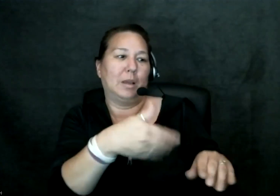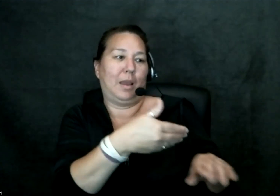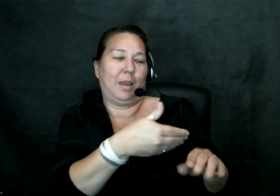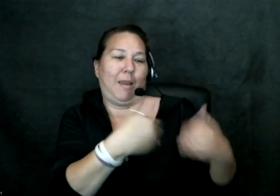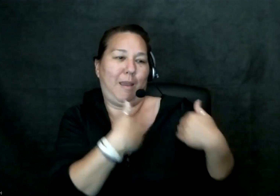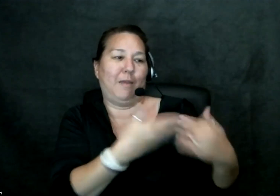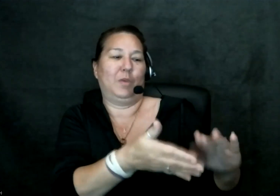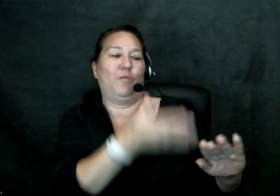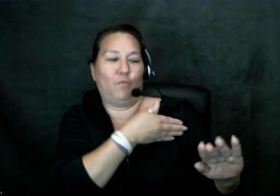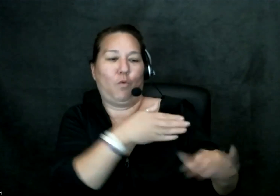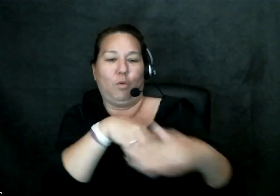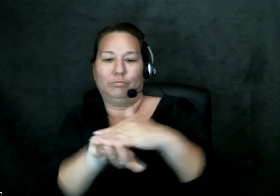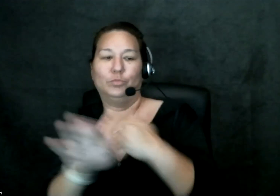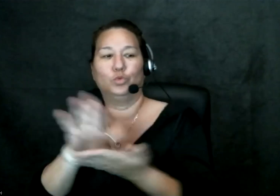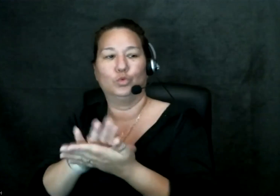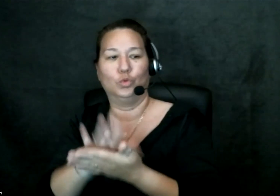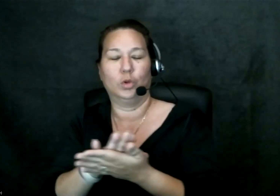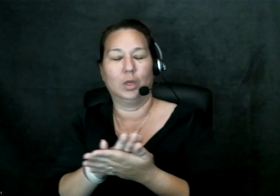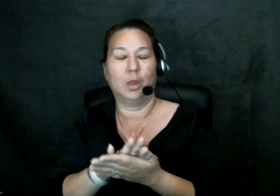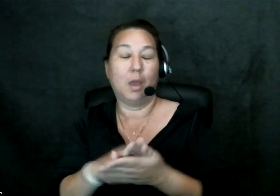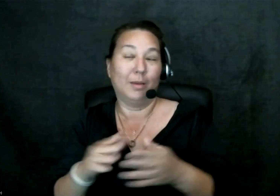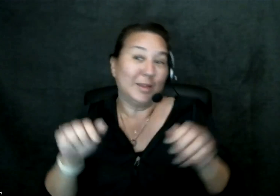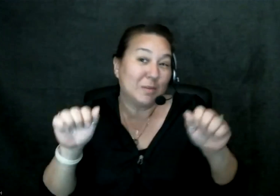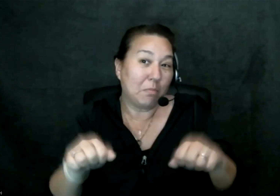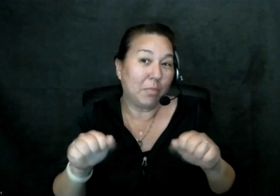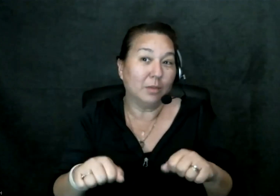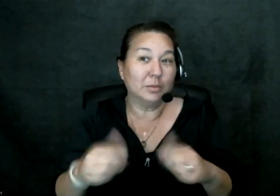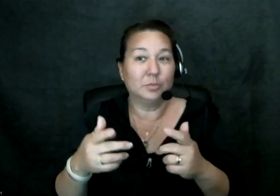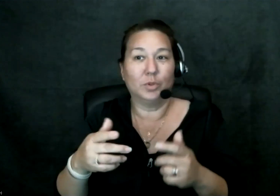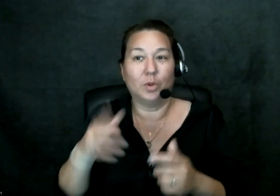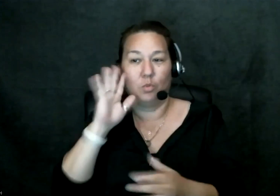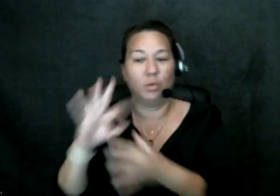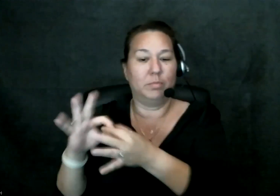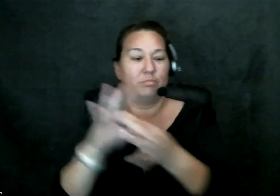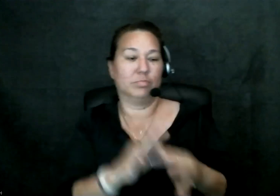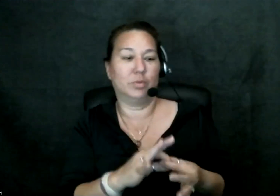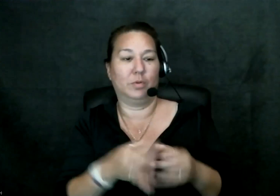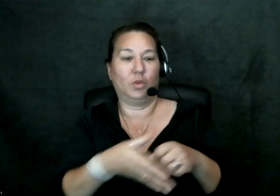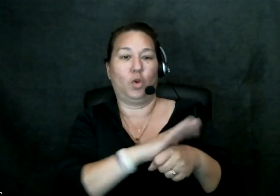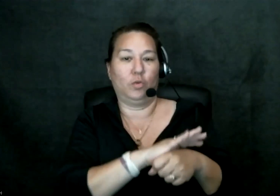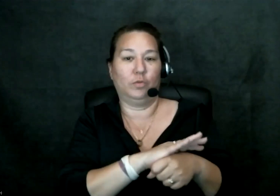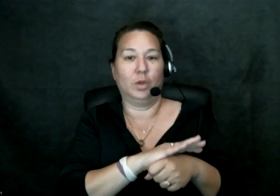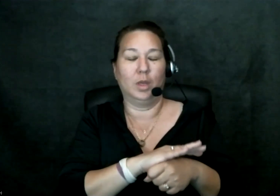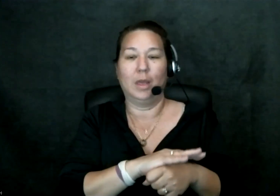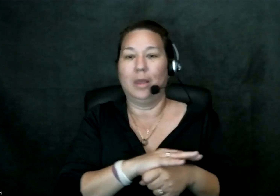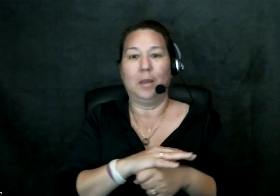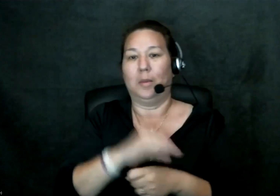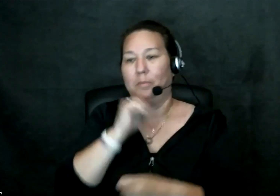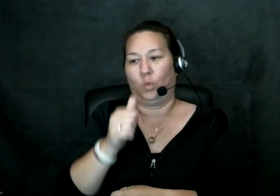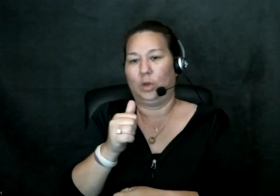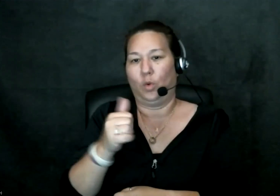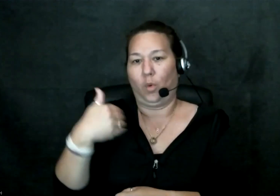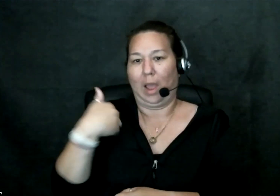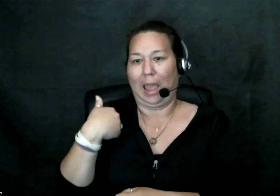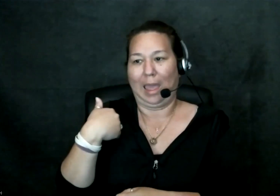it is a possibility that it could happen for COVID. It is unlikely to happen for this school year. We don't have a vaccine